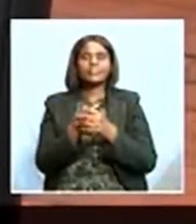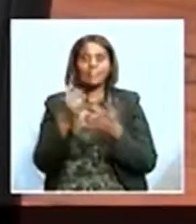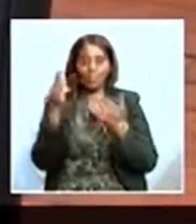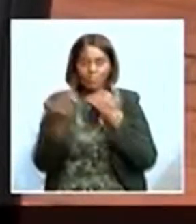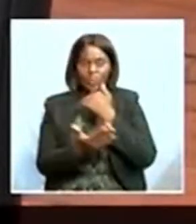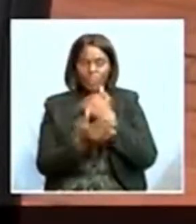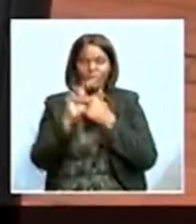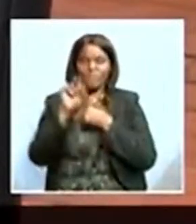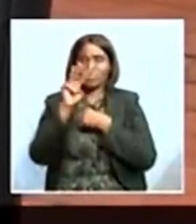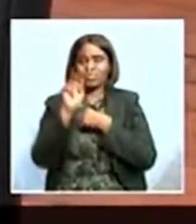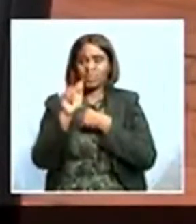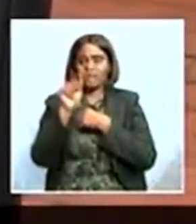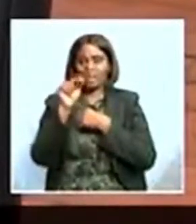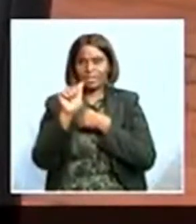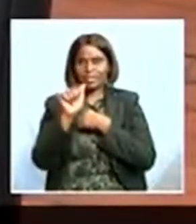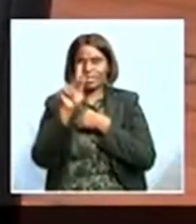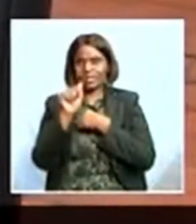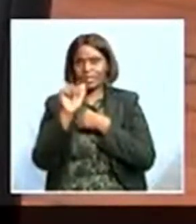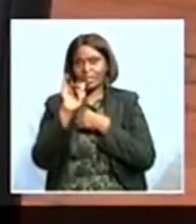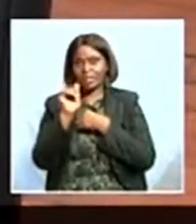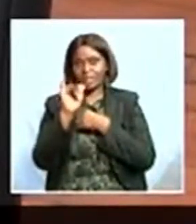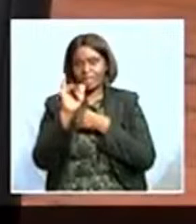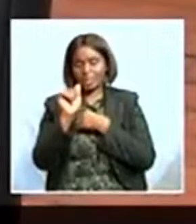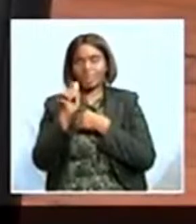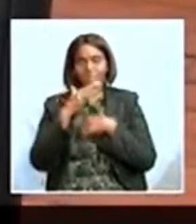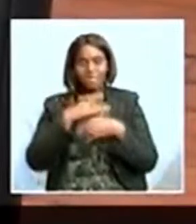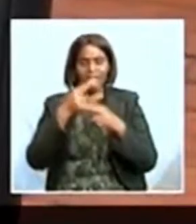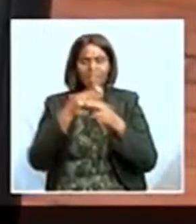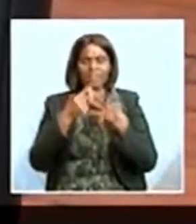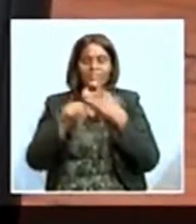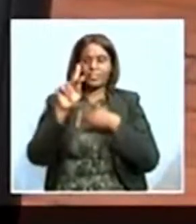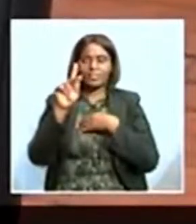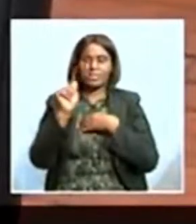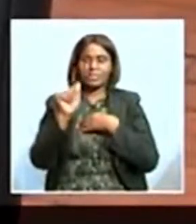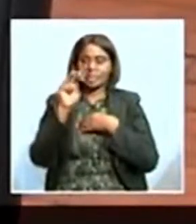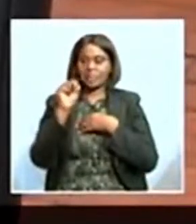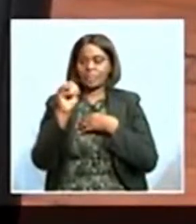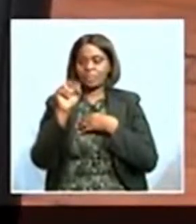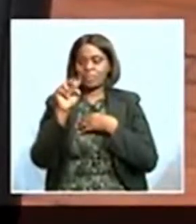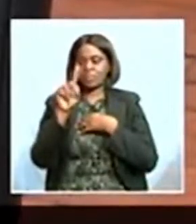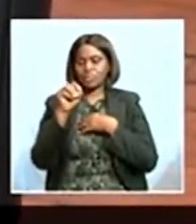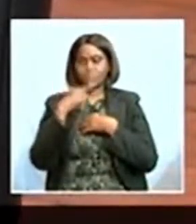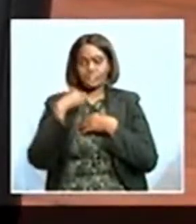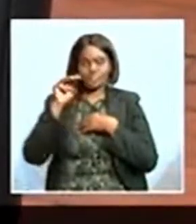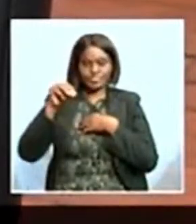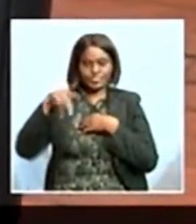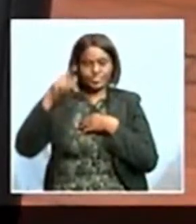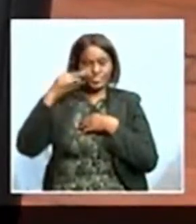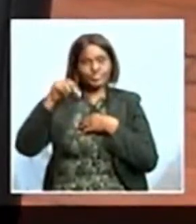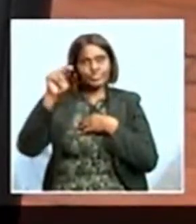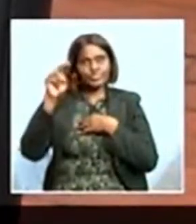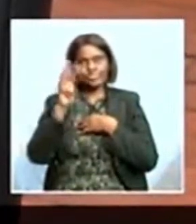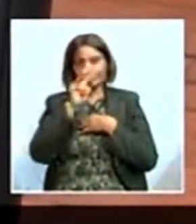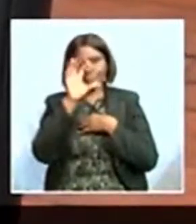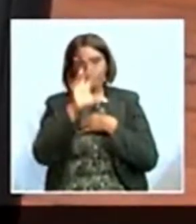your team. My name is Elliot Kamondo. I'm Member of Parliament for Mfumbwe in Northwestern Province.